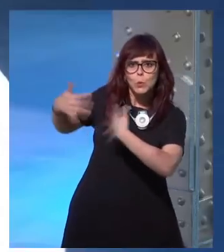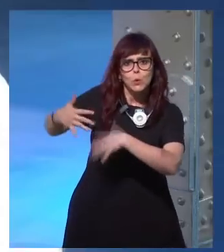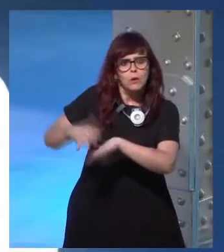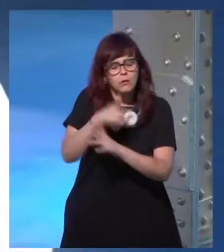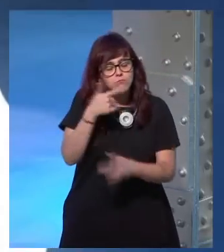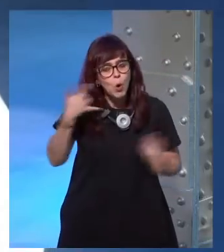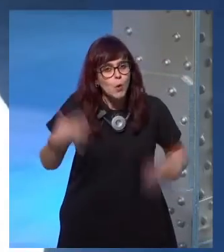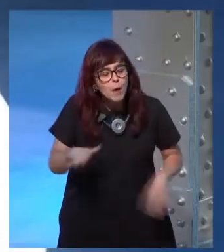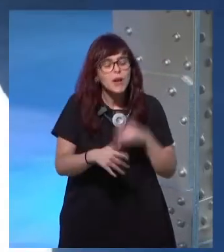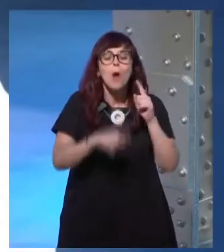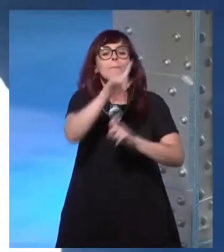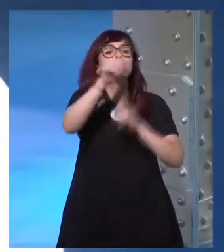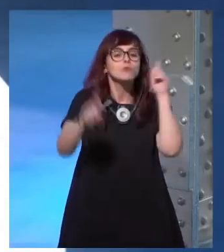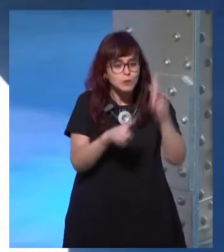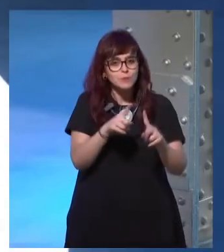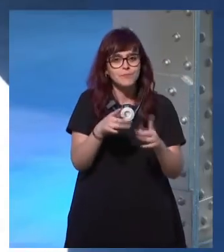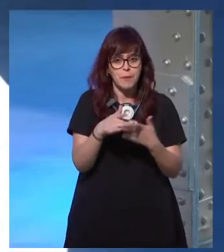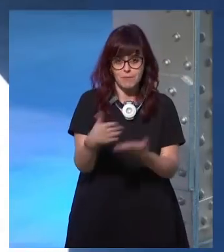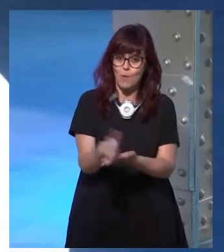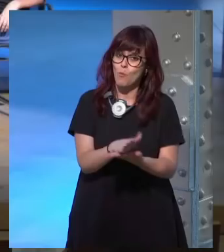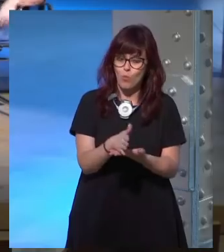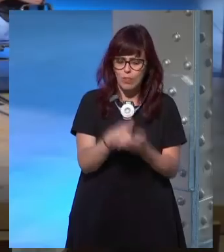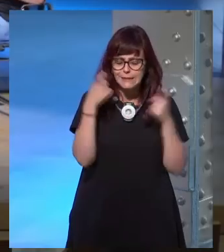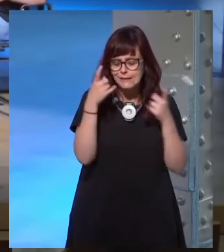take care of myself. Yeah.